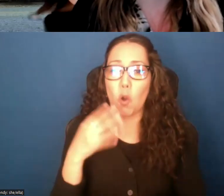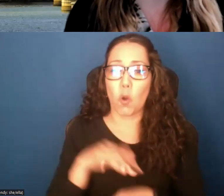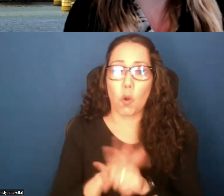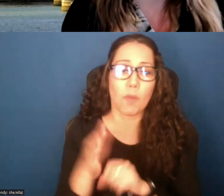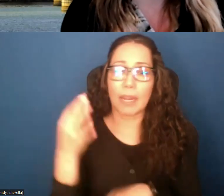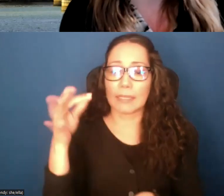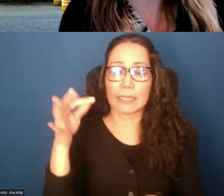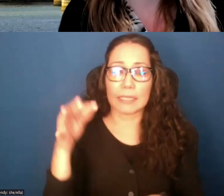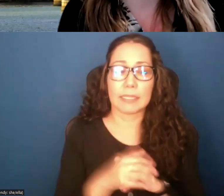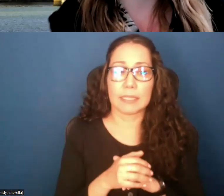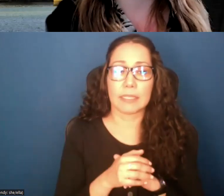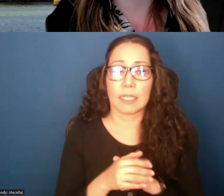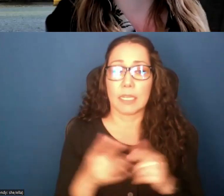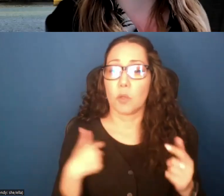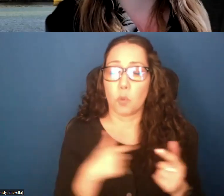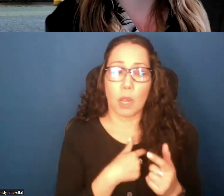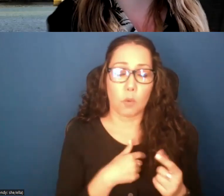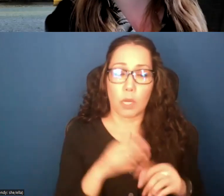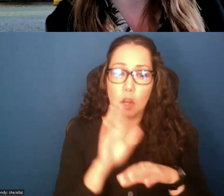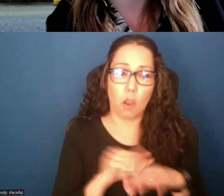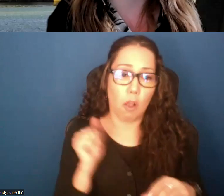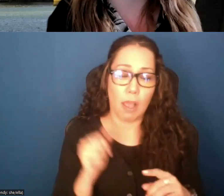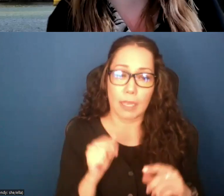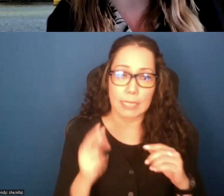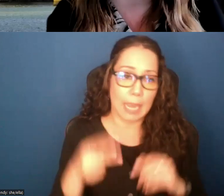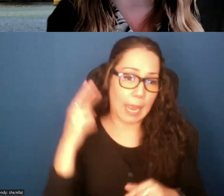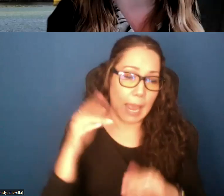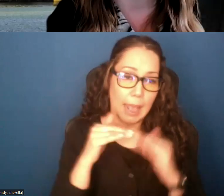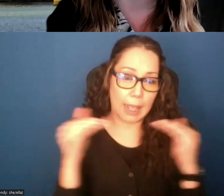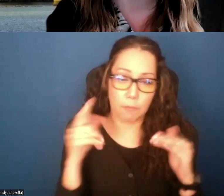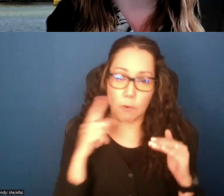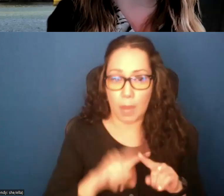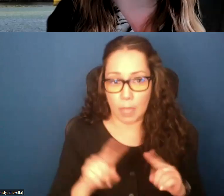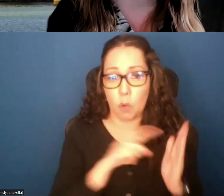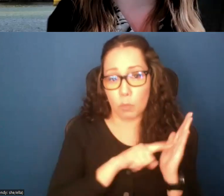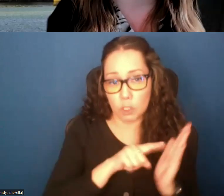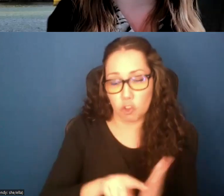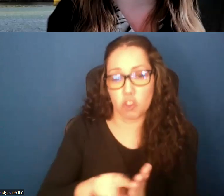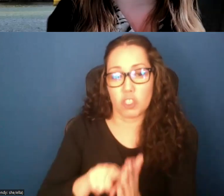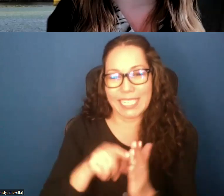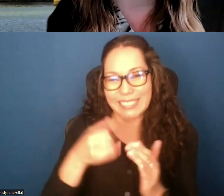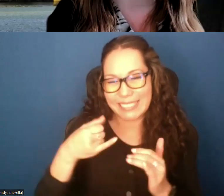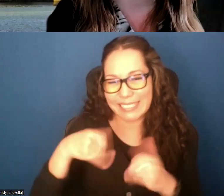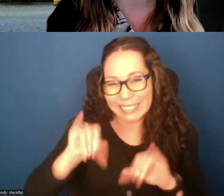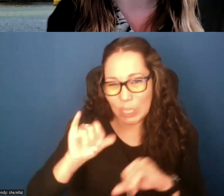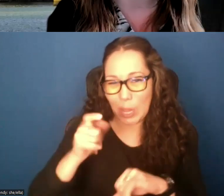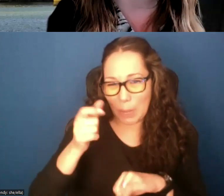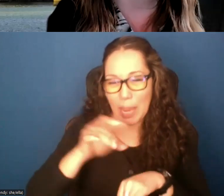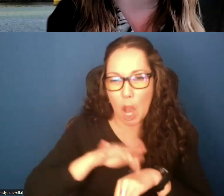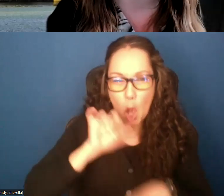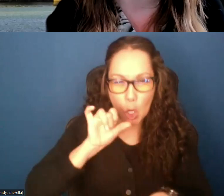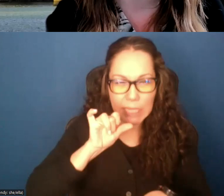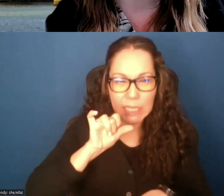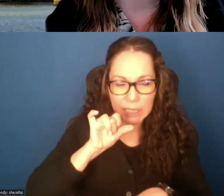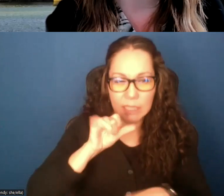And I think what we would call out at a high level is that, you know, the research on this is still early, but there are three key